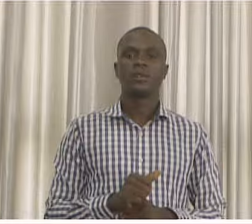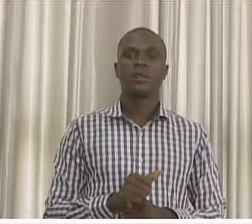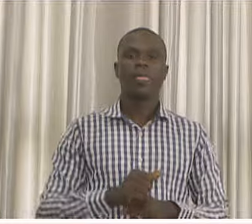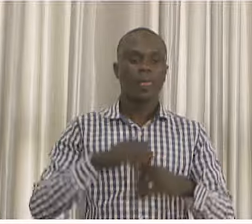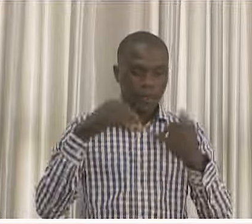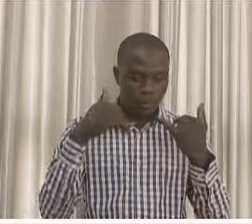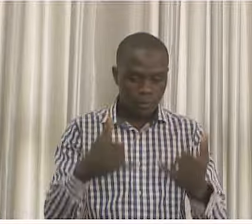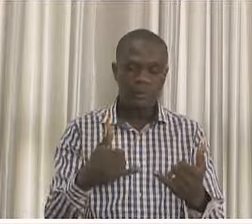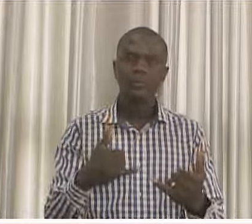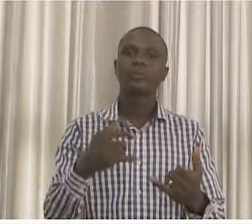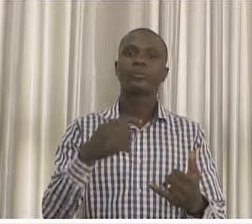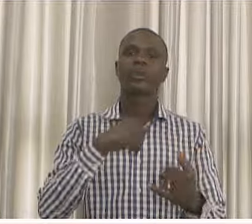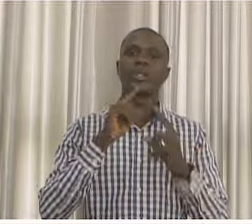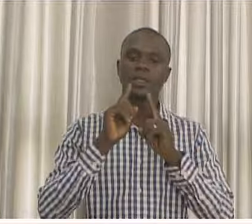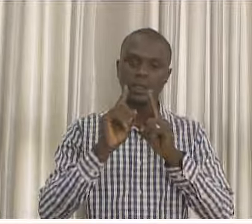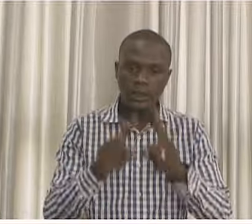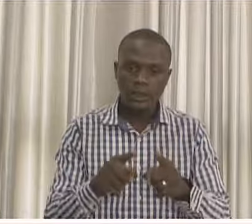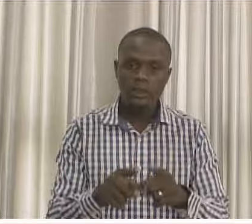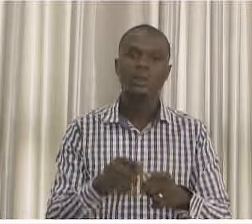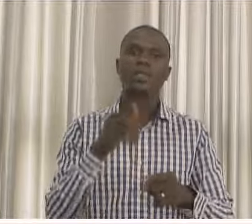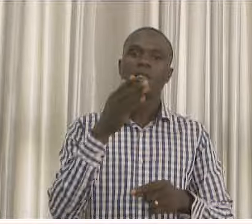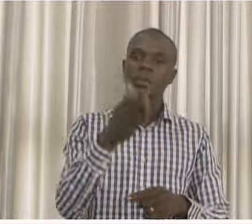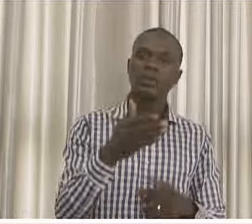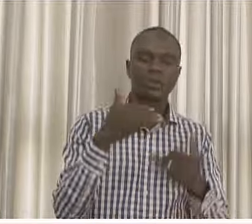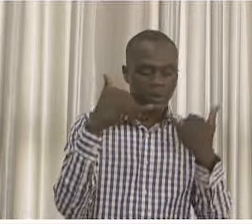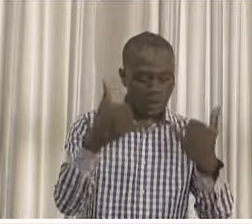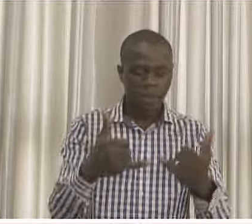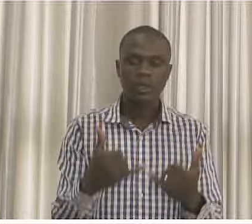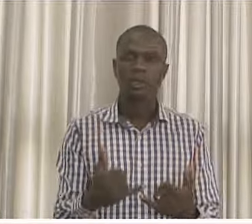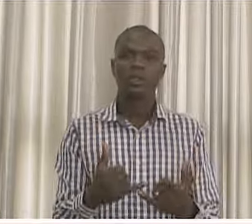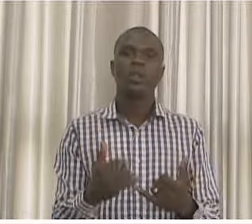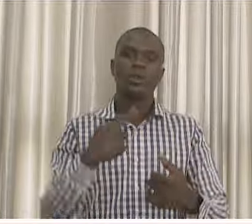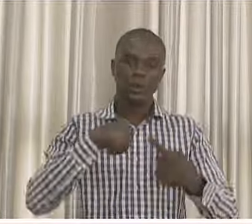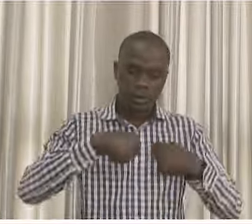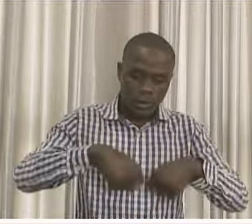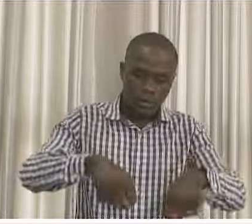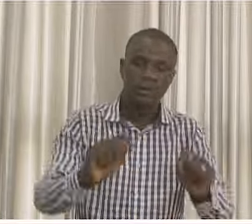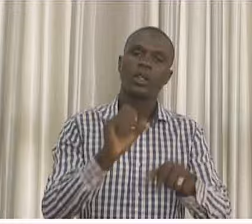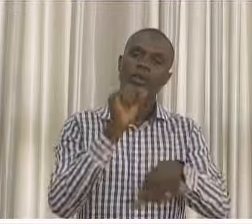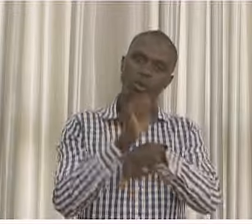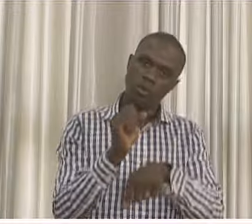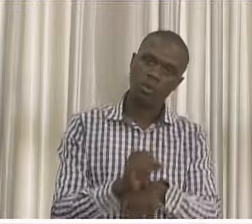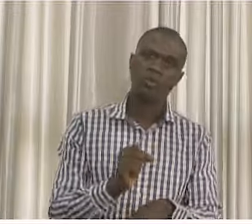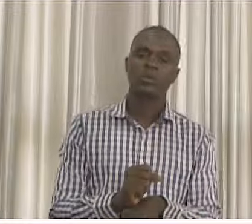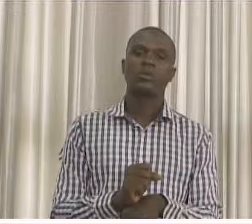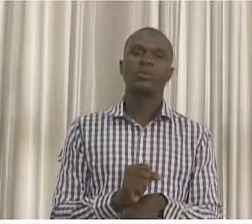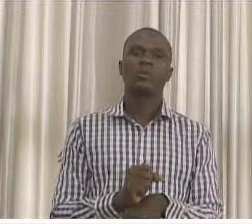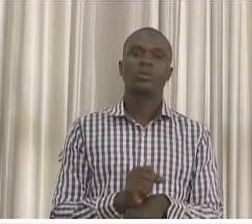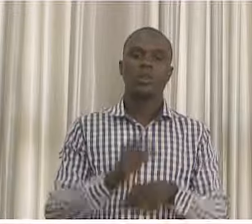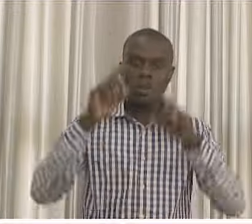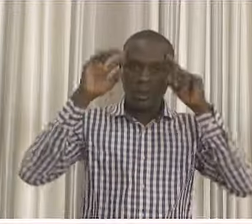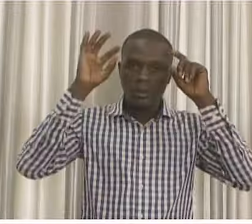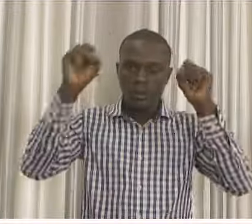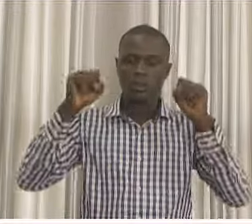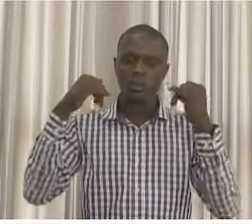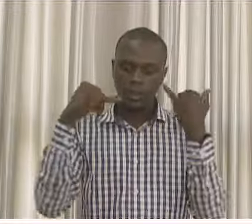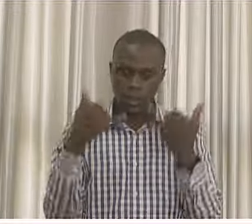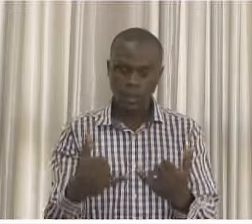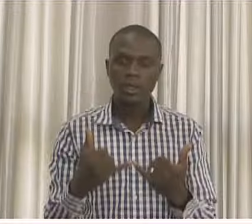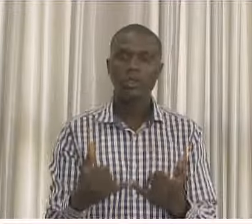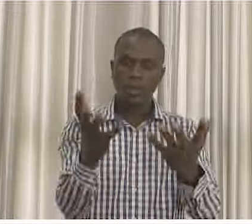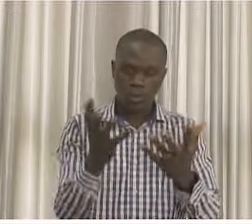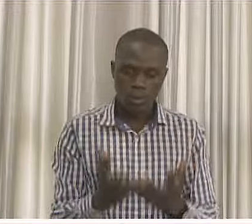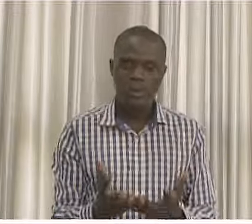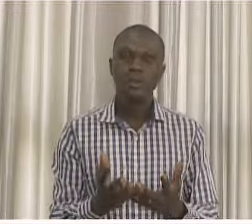and I feel say we must for don't hit the 44% target. And I know say with the green energy, the president say he want for hit 1,000